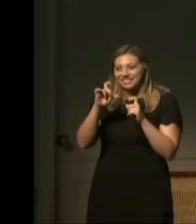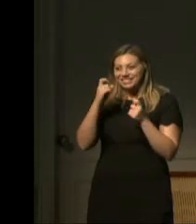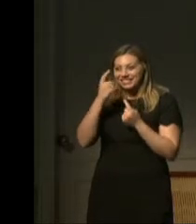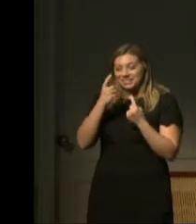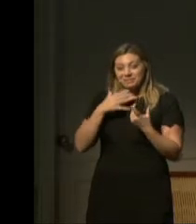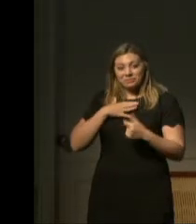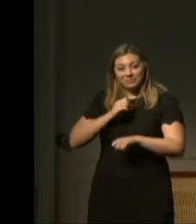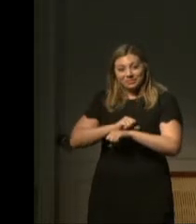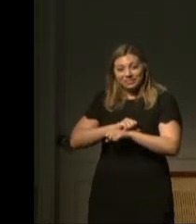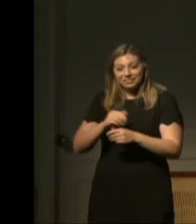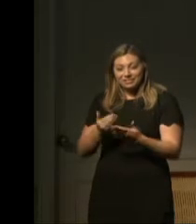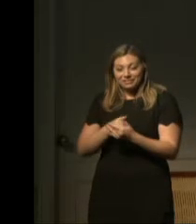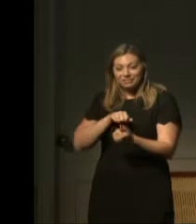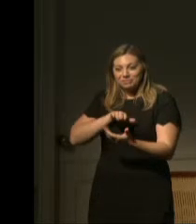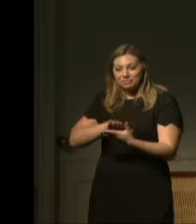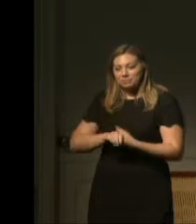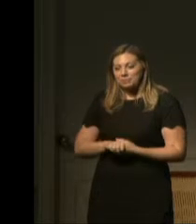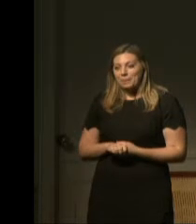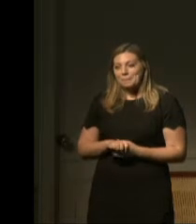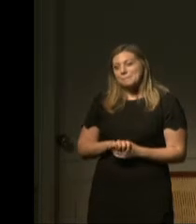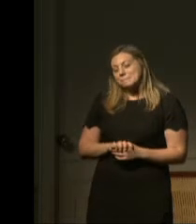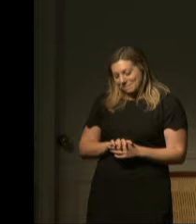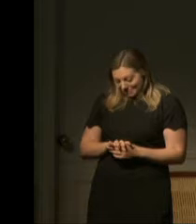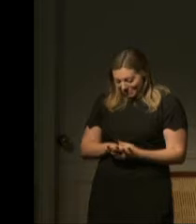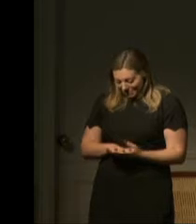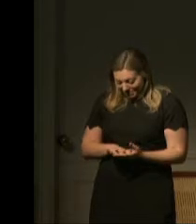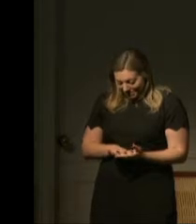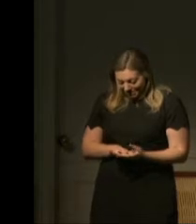work in new ways.